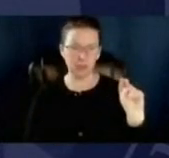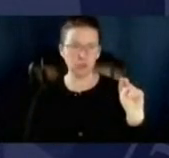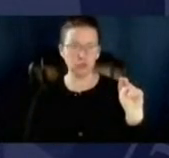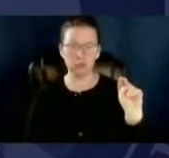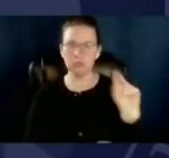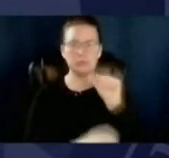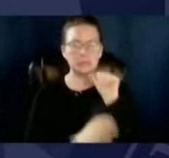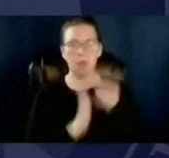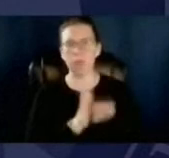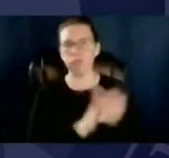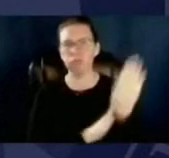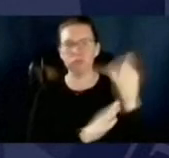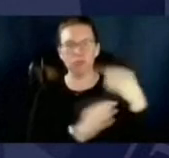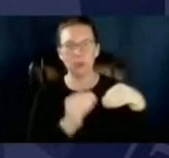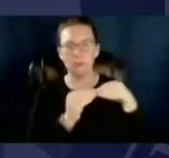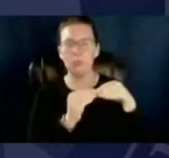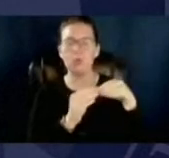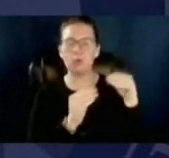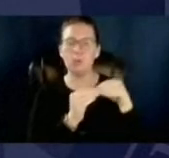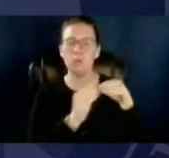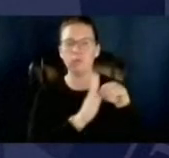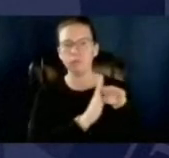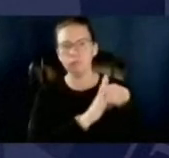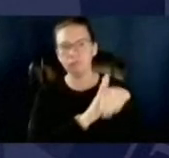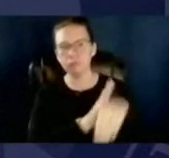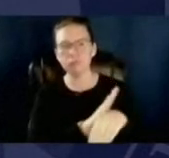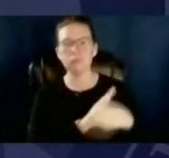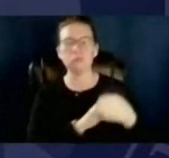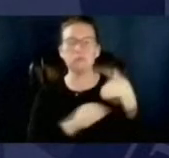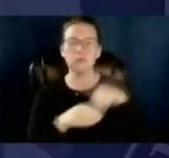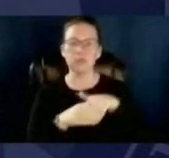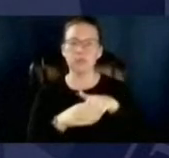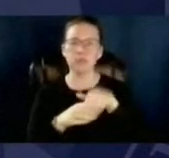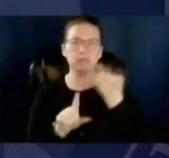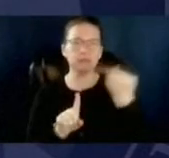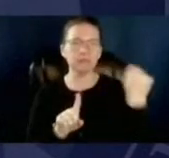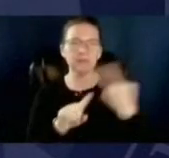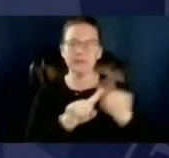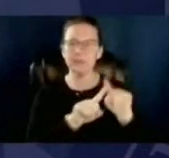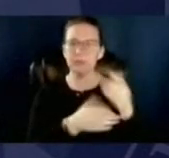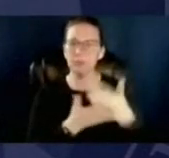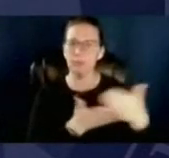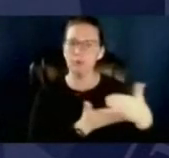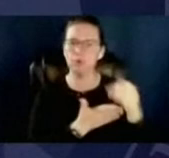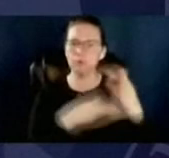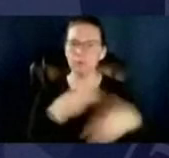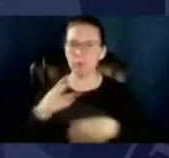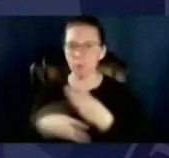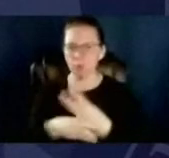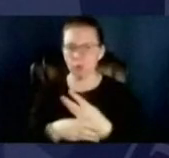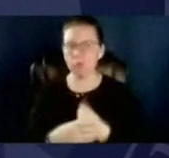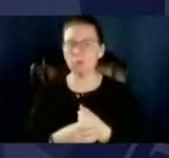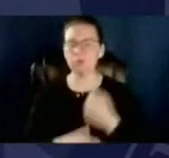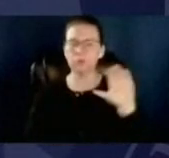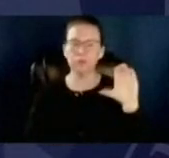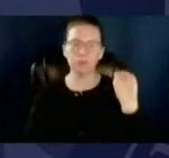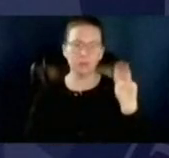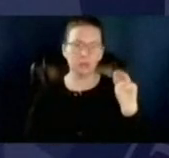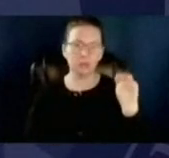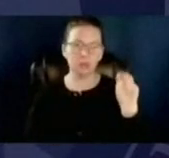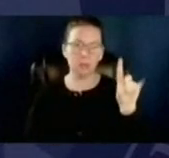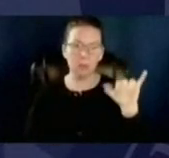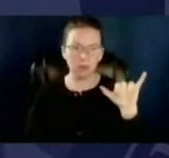projections and diminished inflation in some parts of the world. Commodity prices have